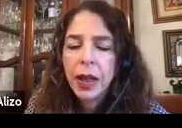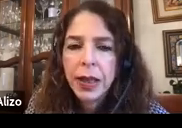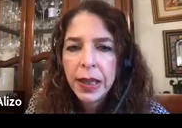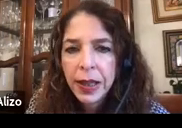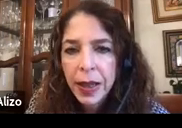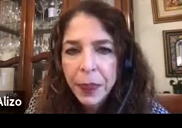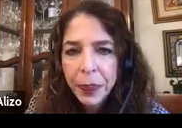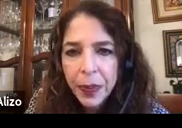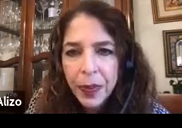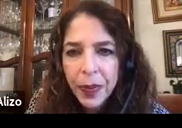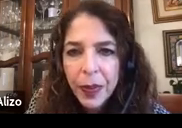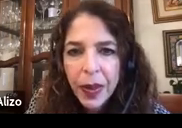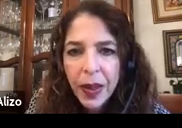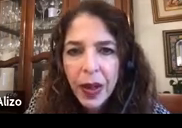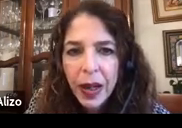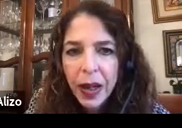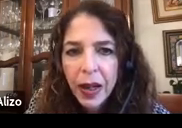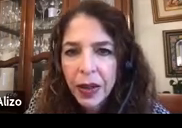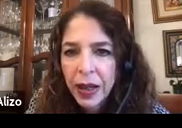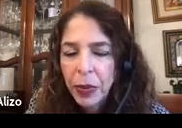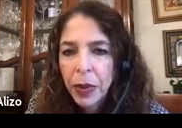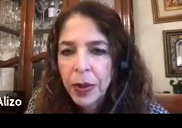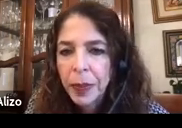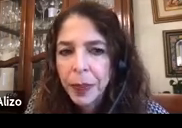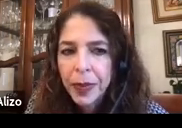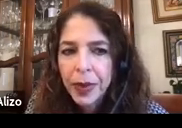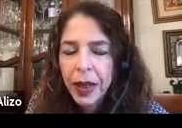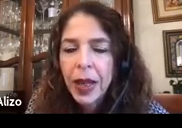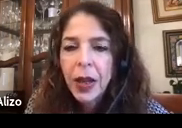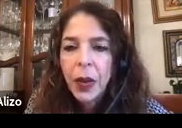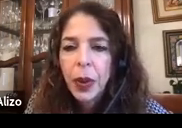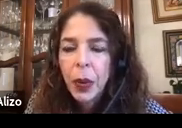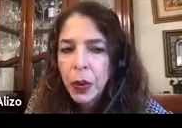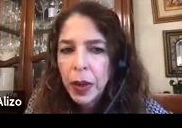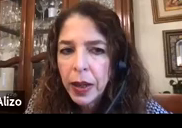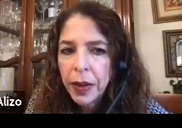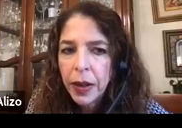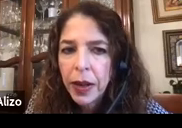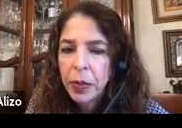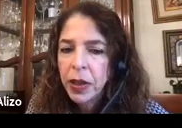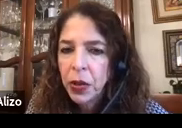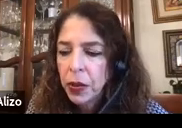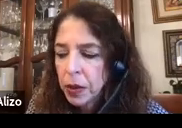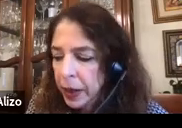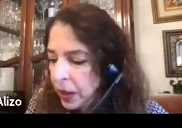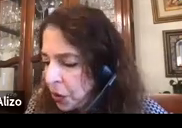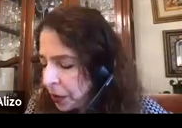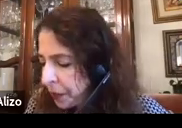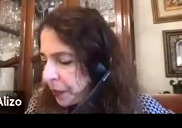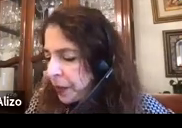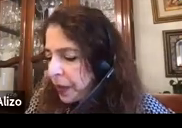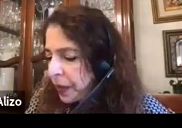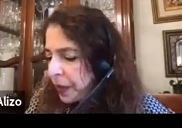on CC on the caption button. Okay. We also have interpretation to